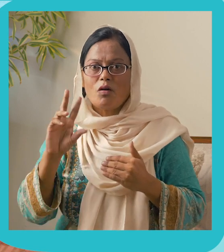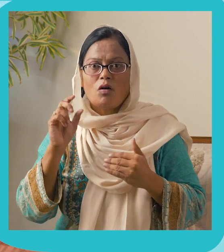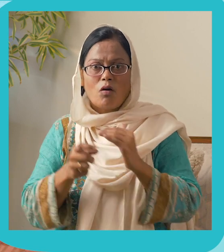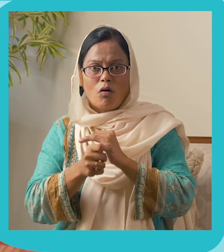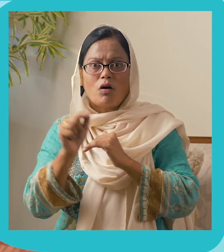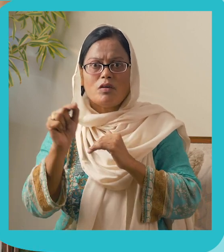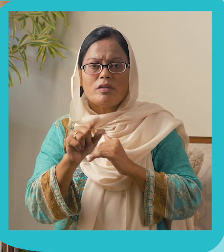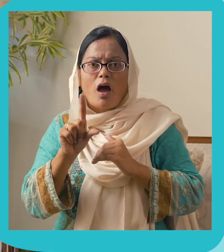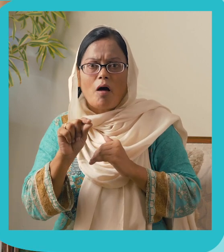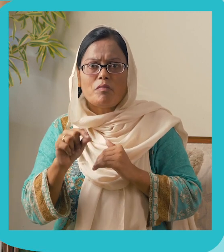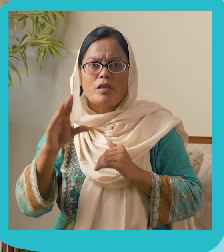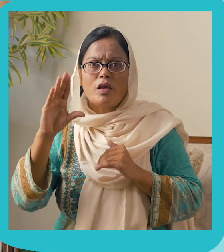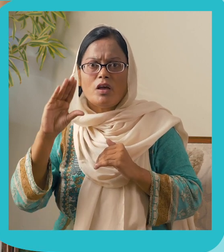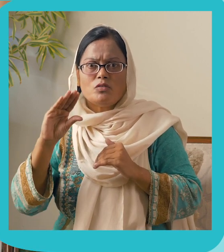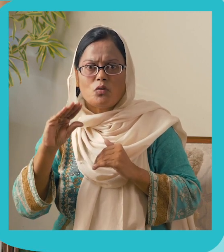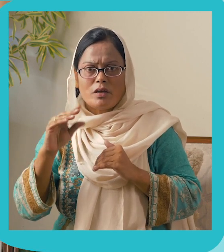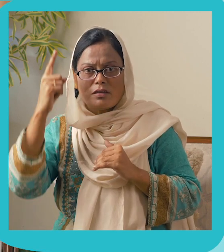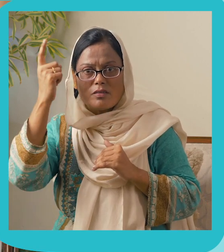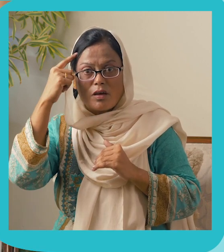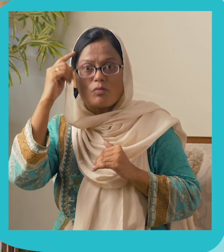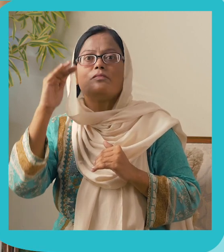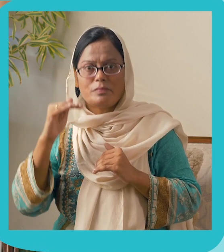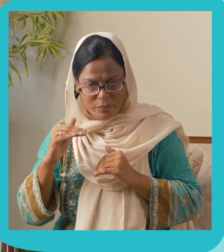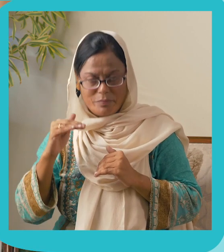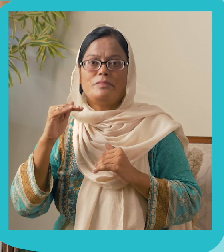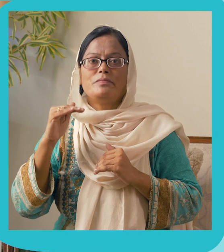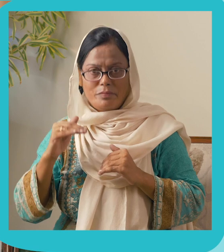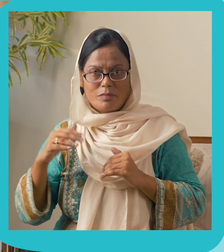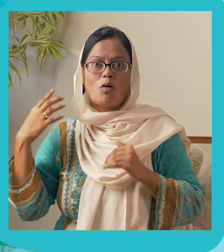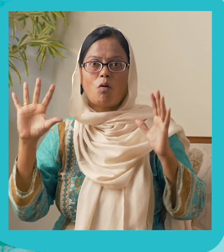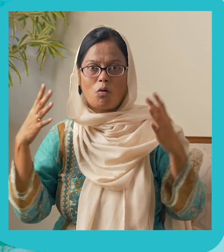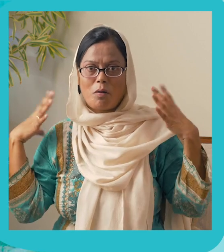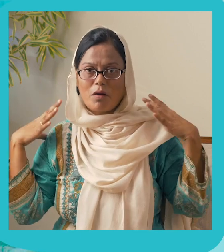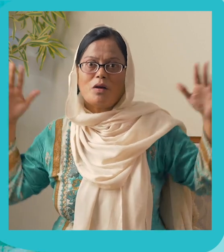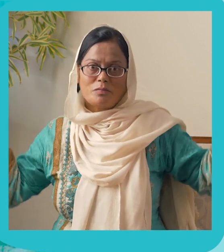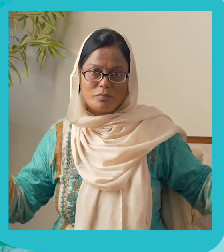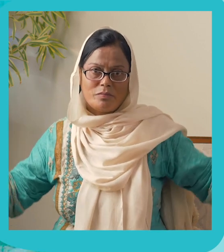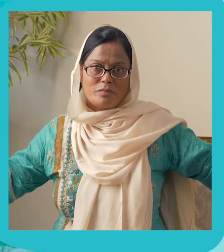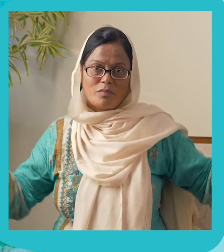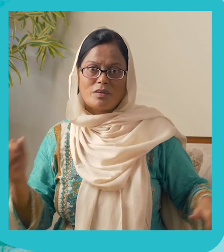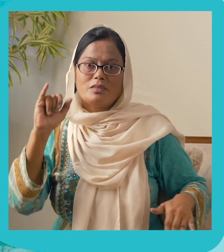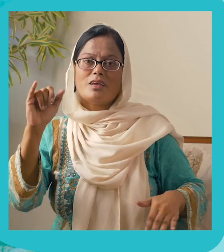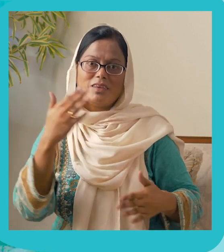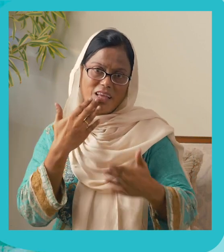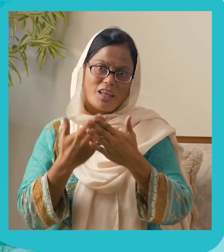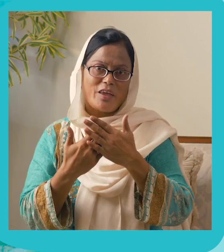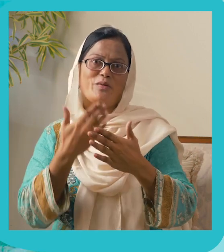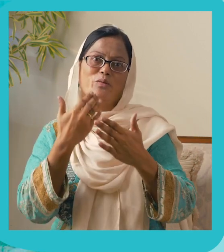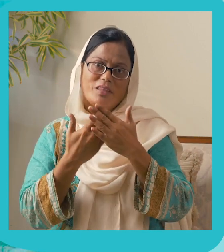Feeling grateful, he nodded his little head up and down and waved his flippers as if to say, "Thank